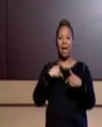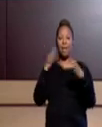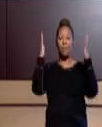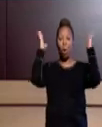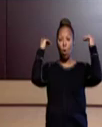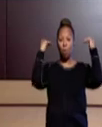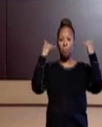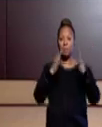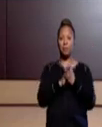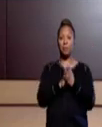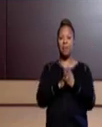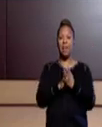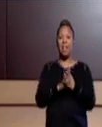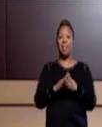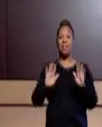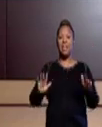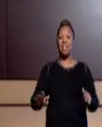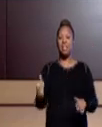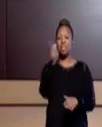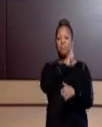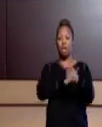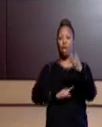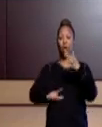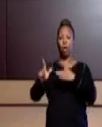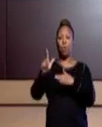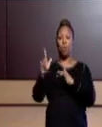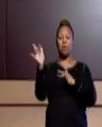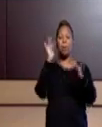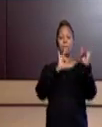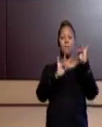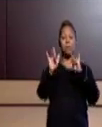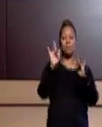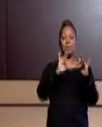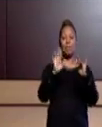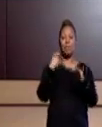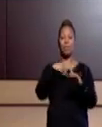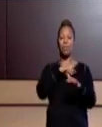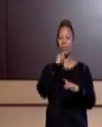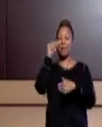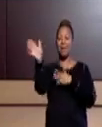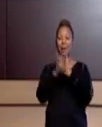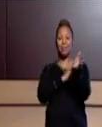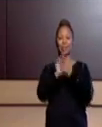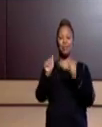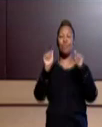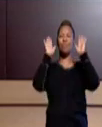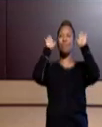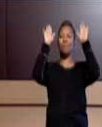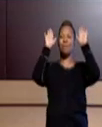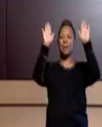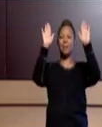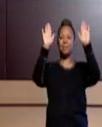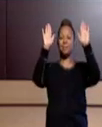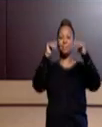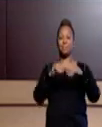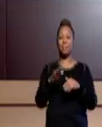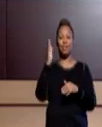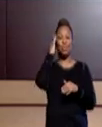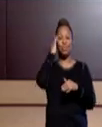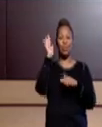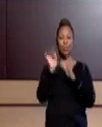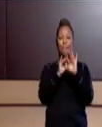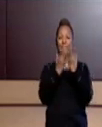hope that it is of the Lord's mercy that we are not consumed. Great is, come over here, you know the